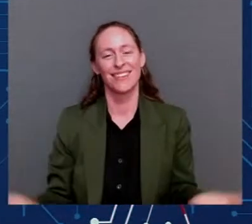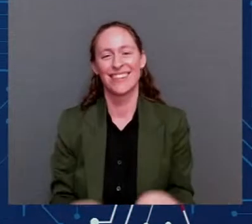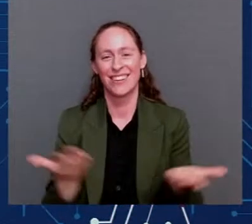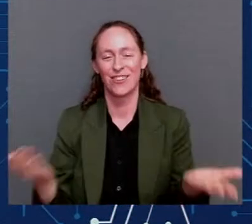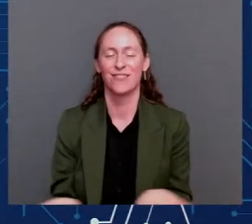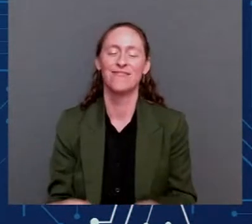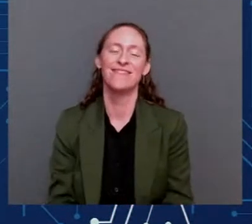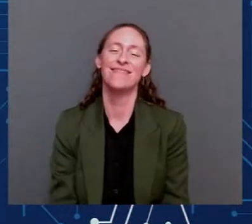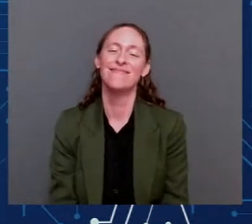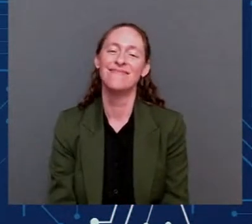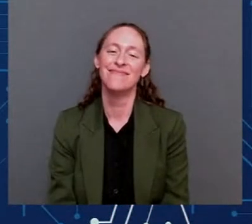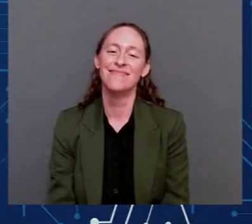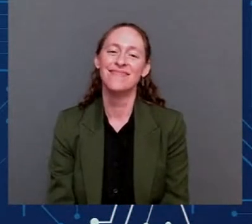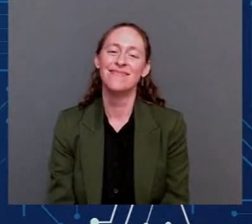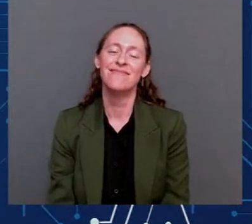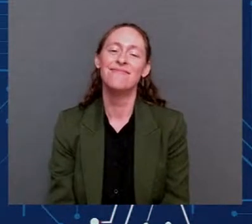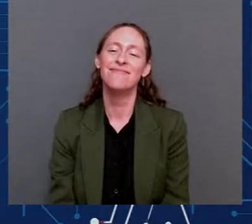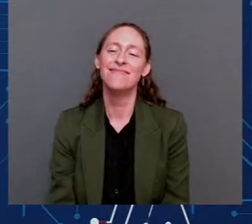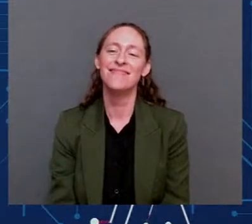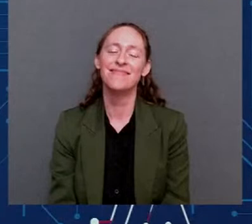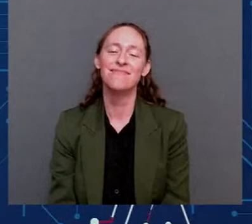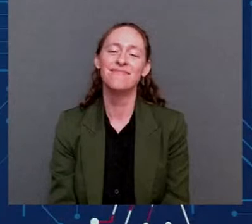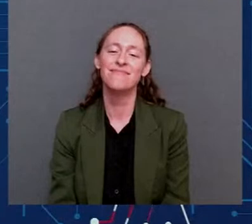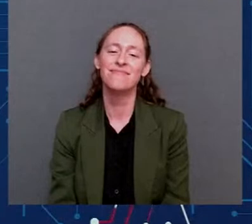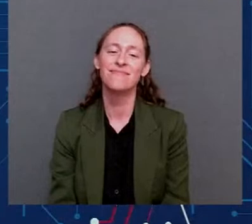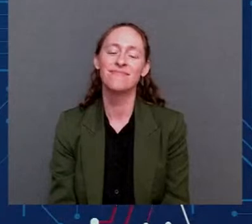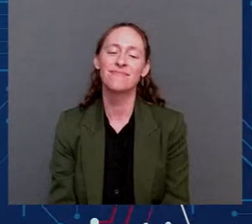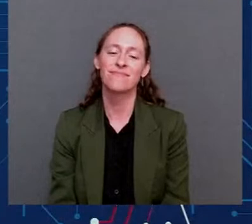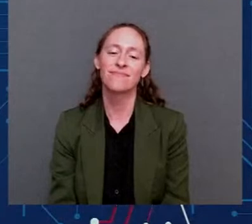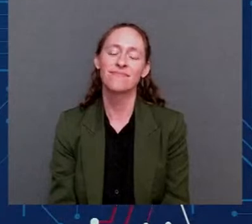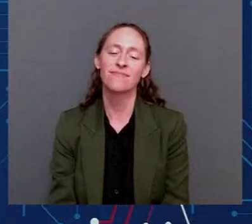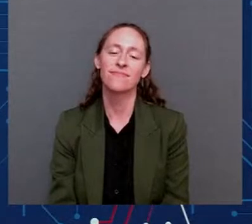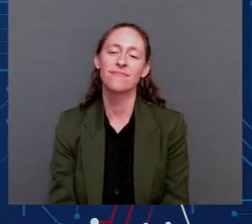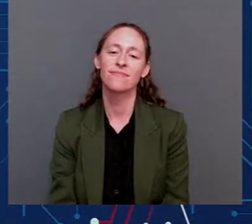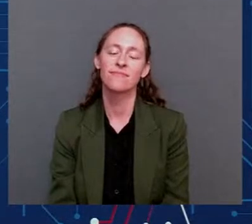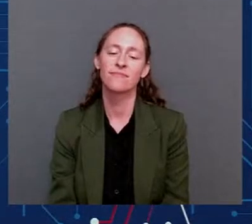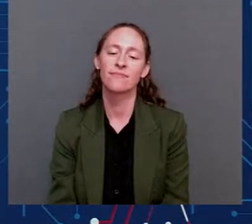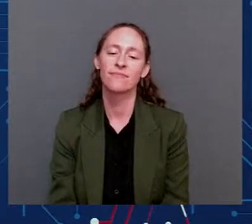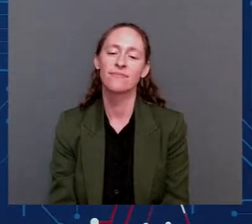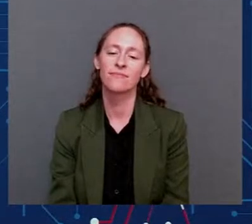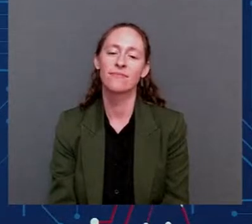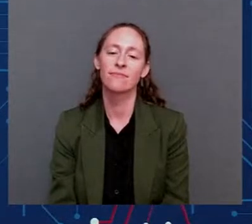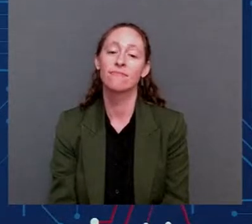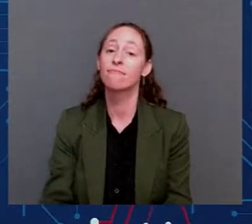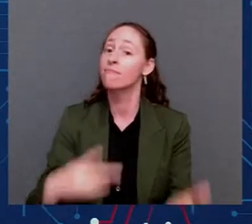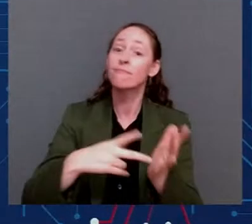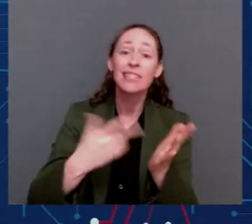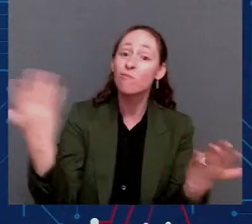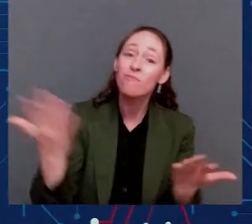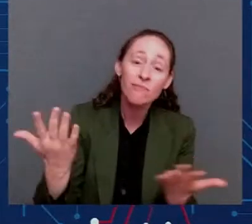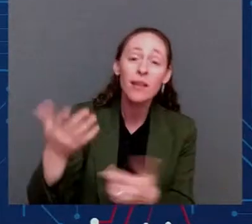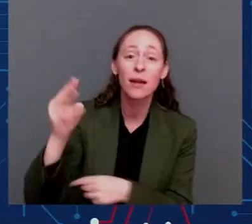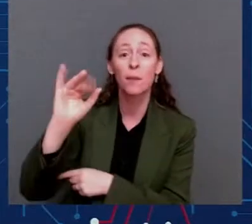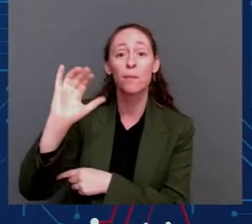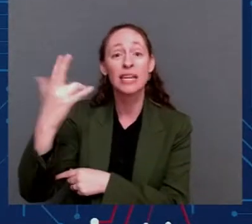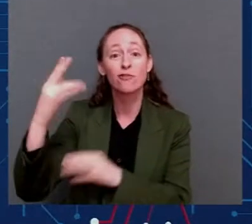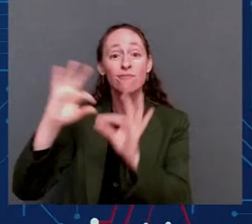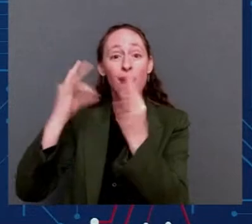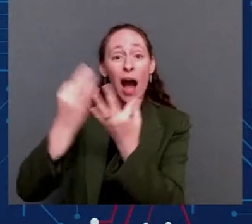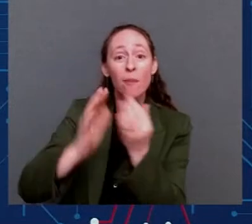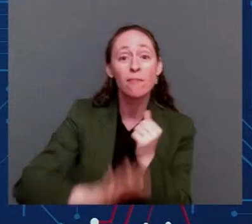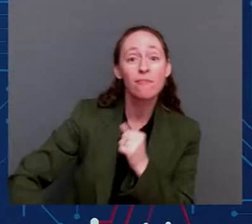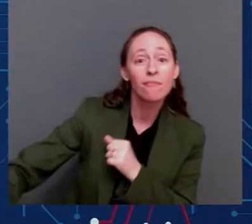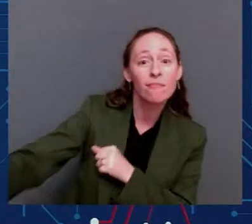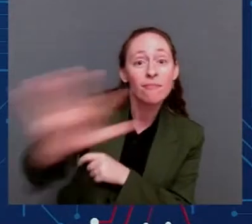And again, lowering costs for Michigan families, lowering costs for consumers, and solidifying those good paying jobs.